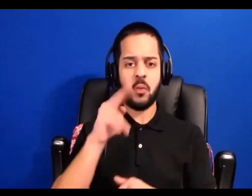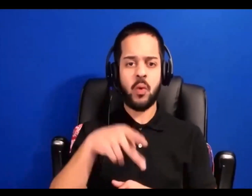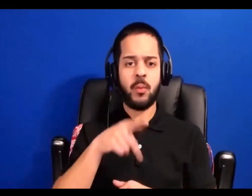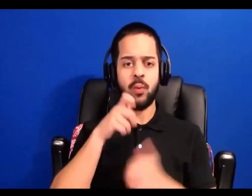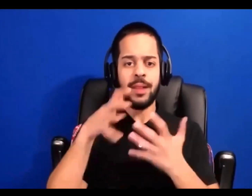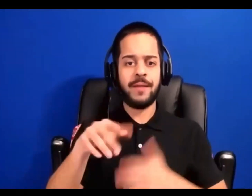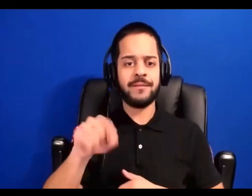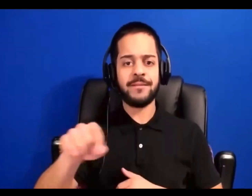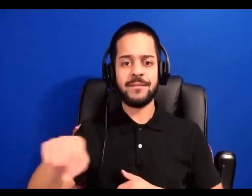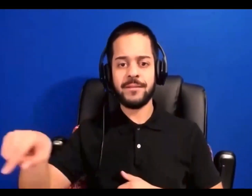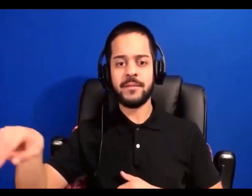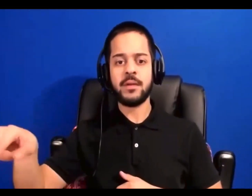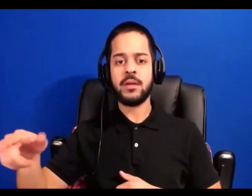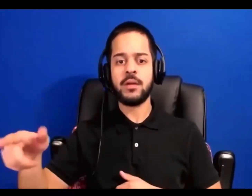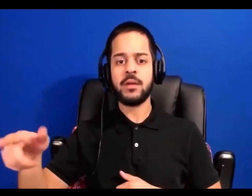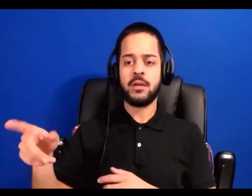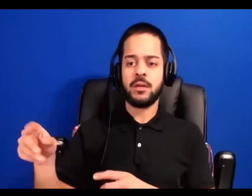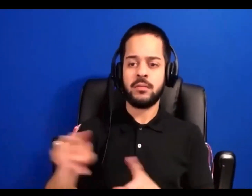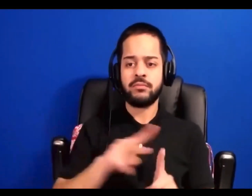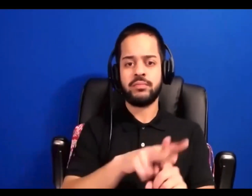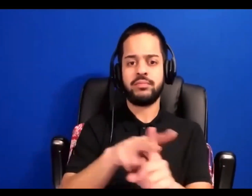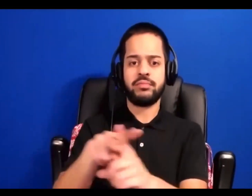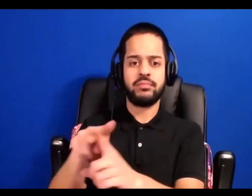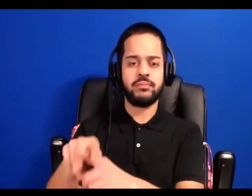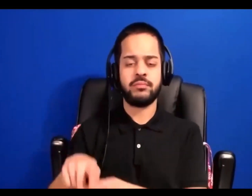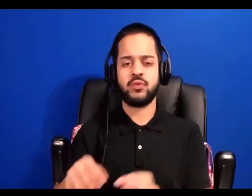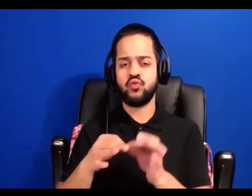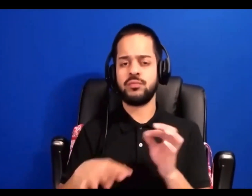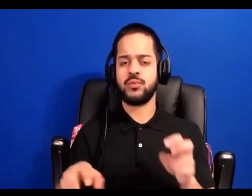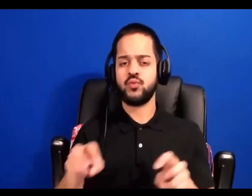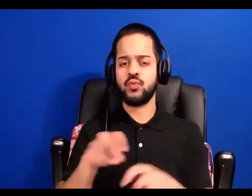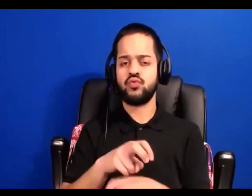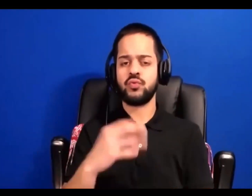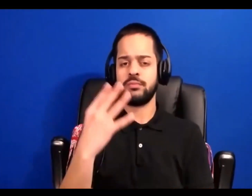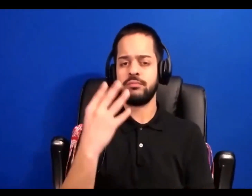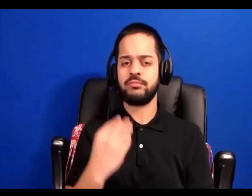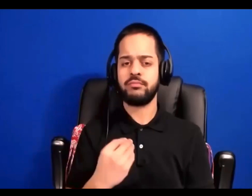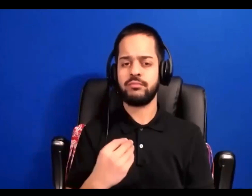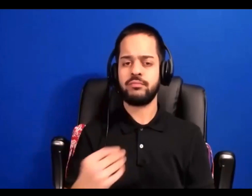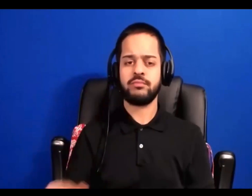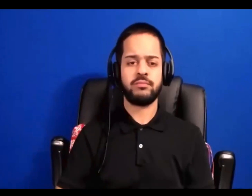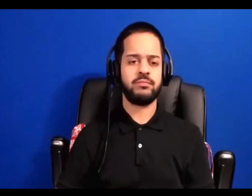and get you into the right room. So please stand by. Activating now.